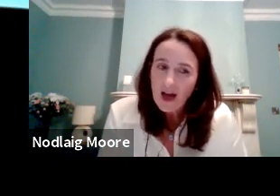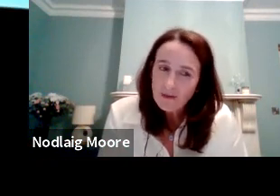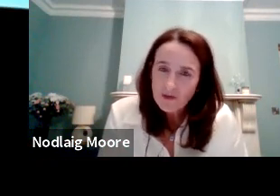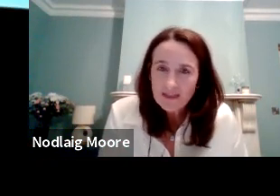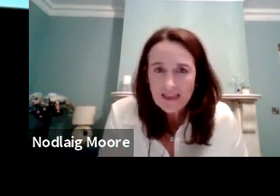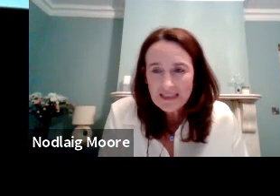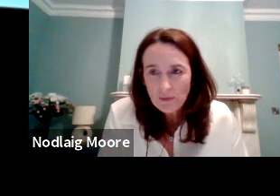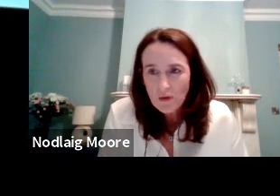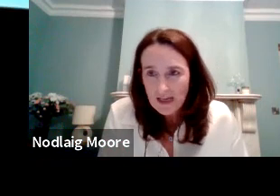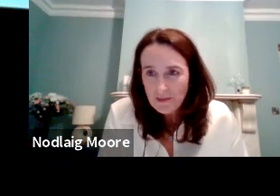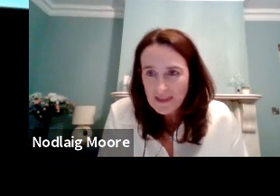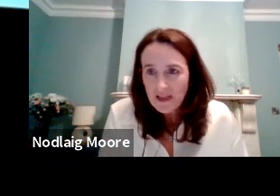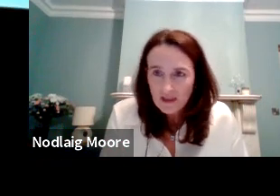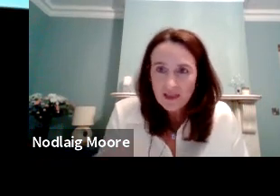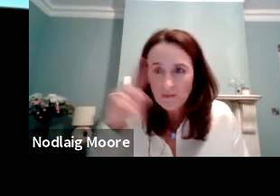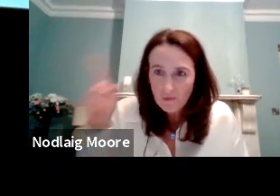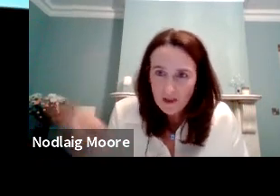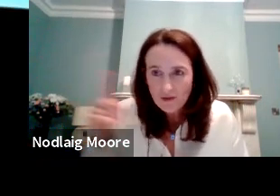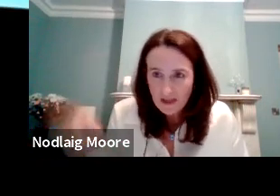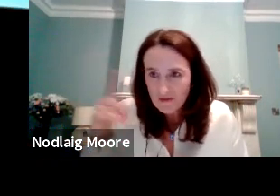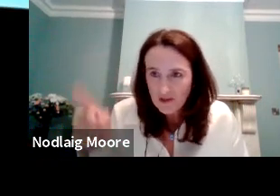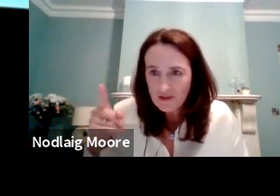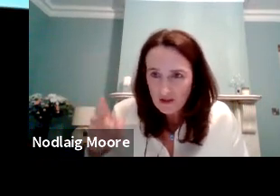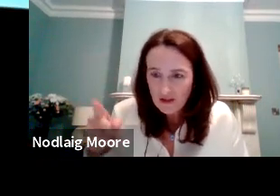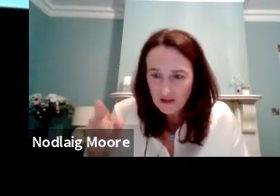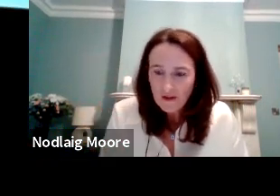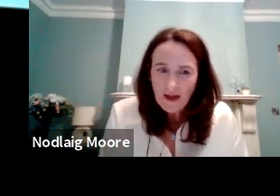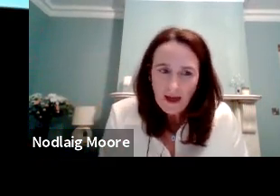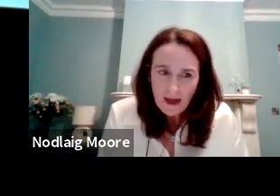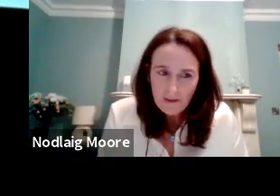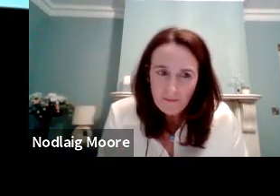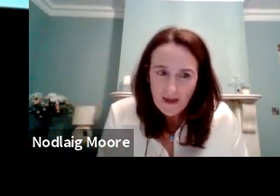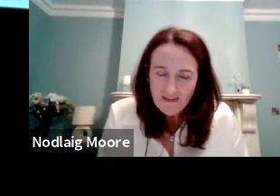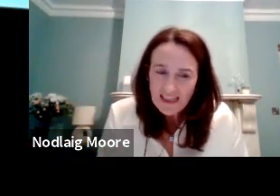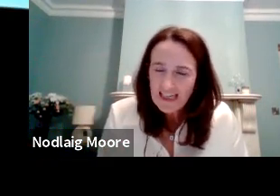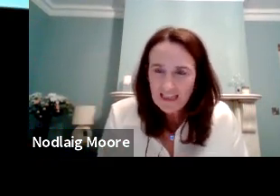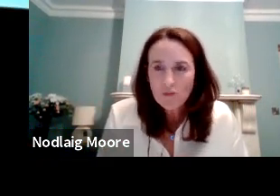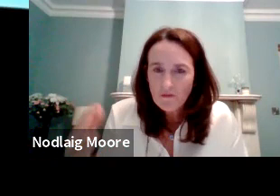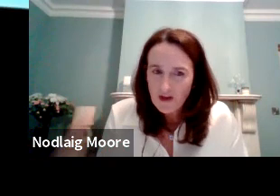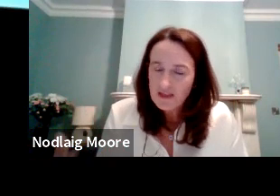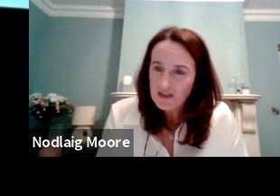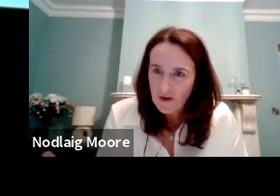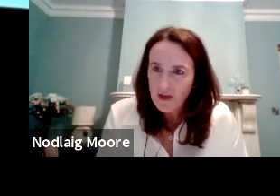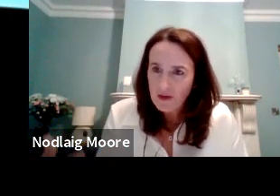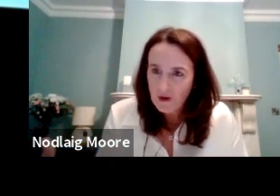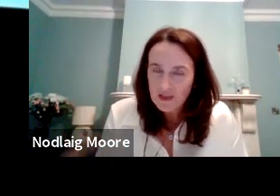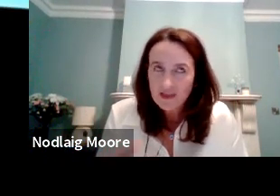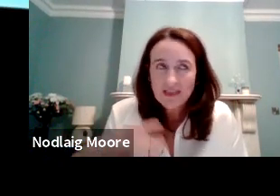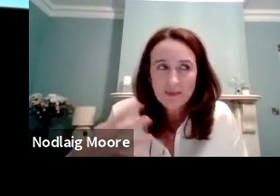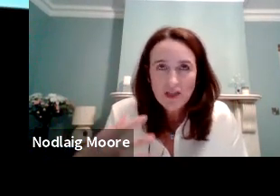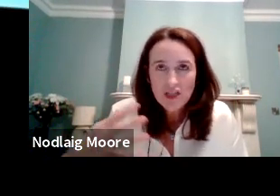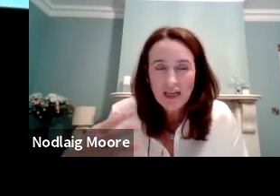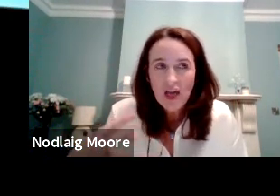alcohol. I'm going to say sleep well helps the anxiety, but we know that's a vicious circle. And then connecting with friends is very